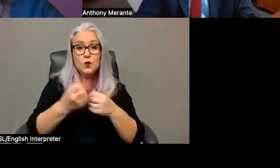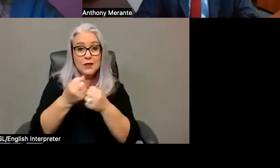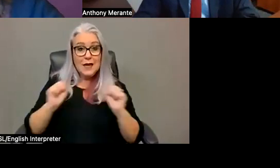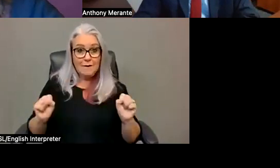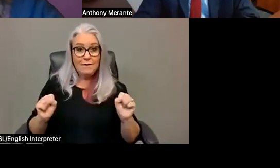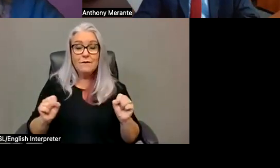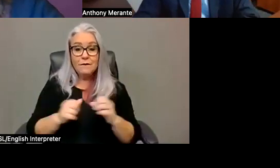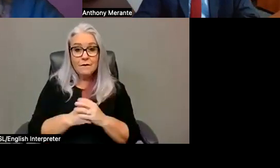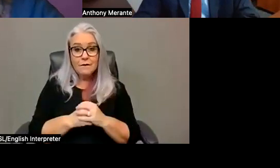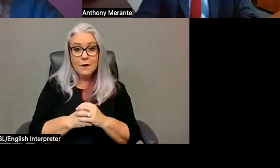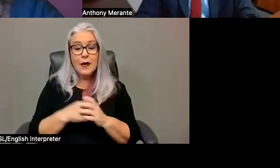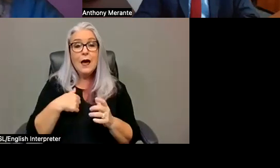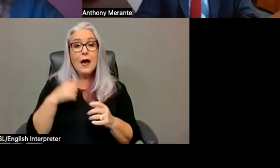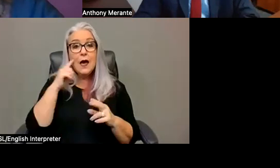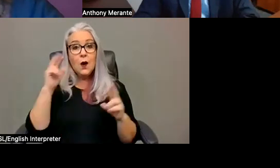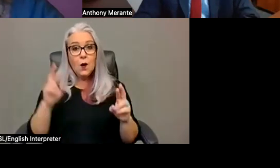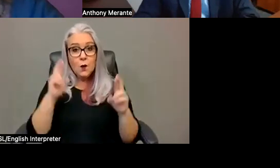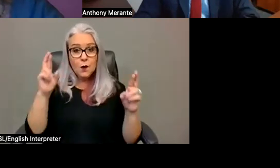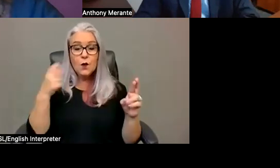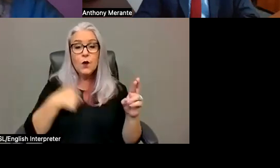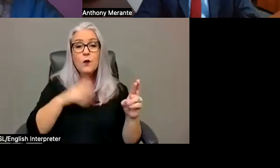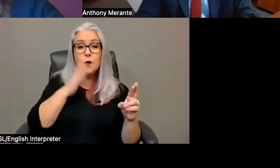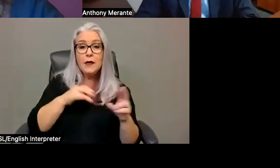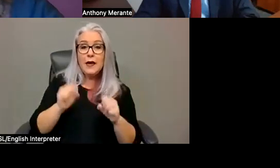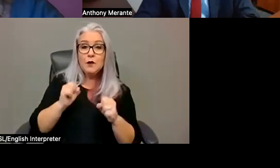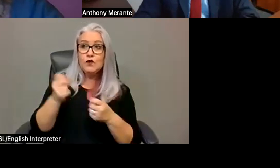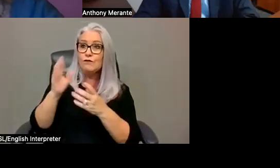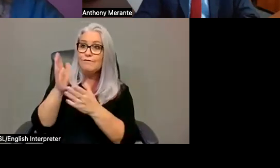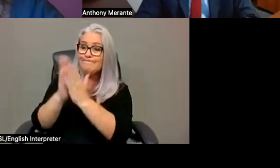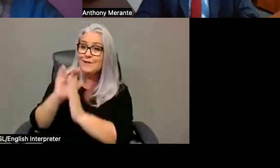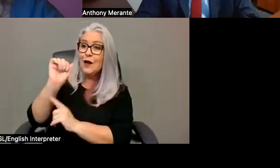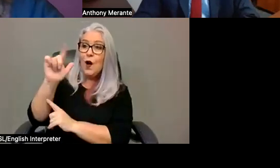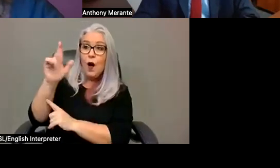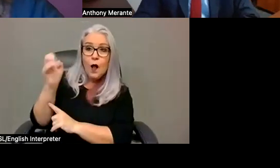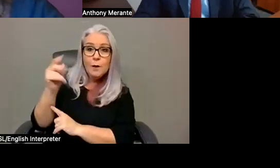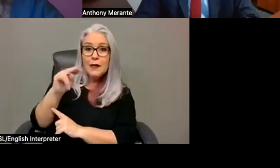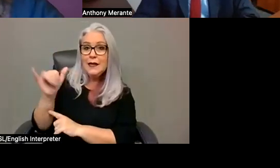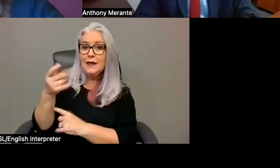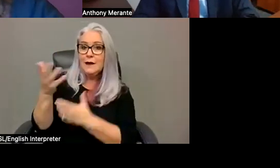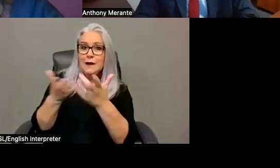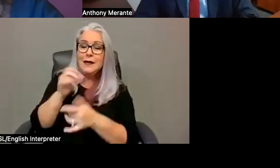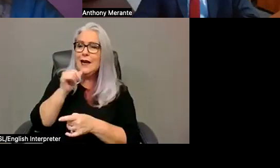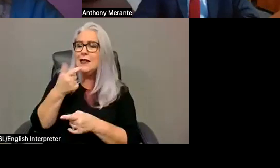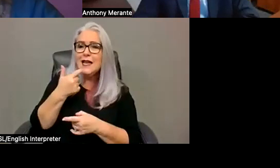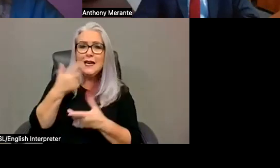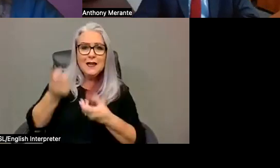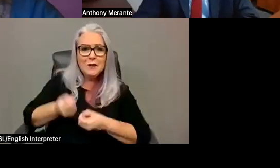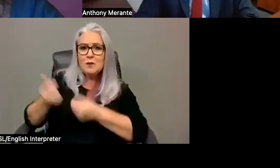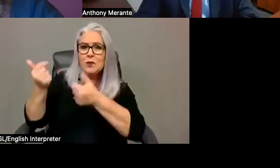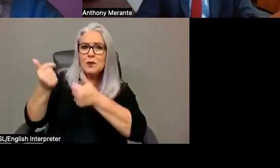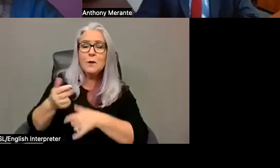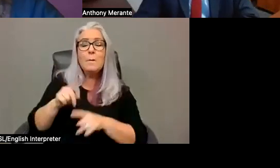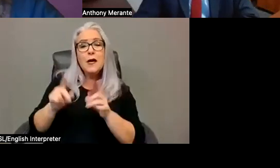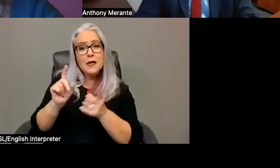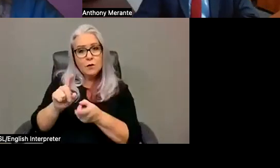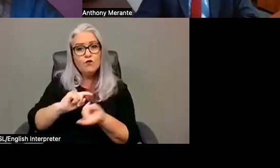that we'll be able to get Albany to make some adjustments to that law. I'm not saying get rid of it, to make some